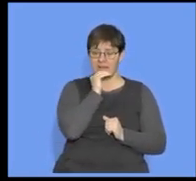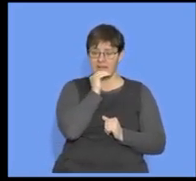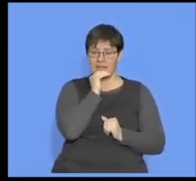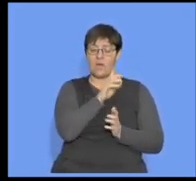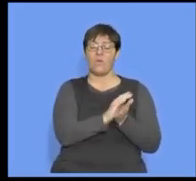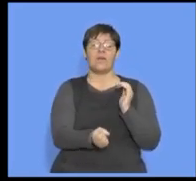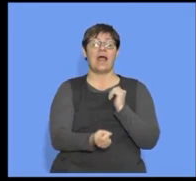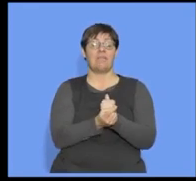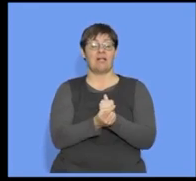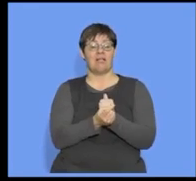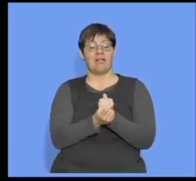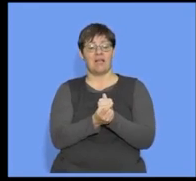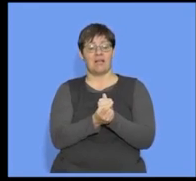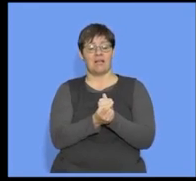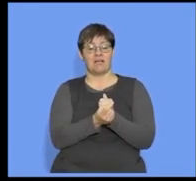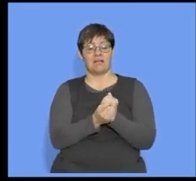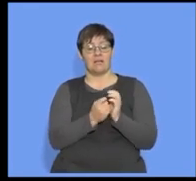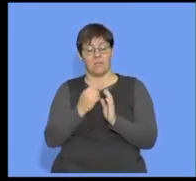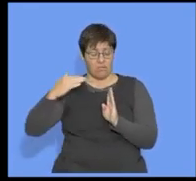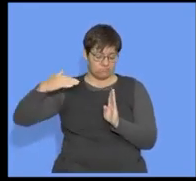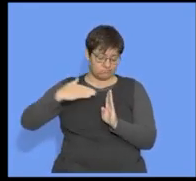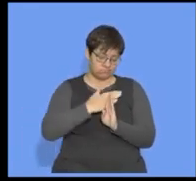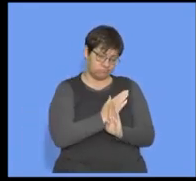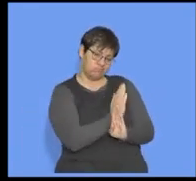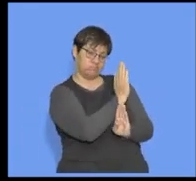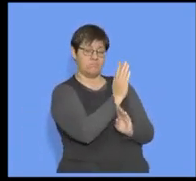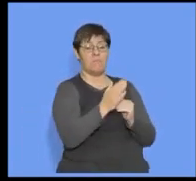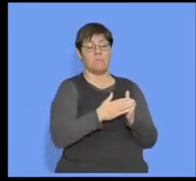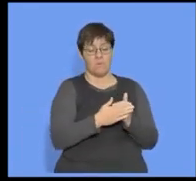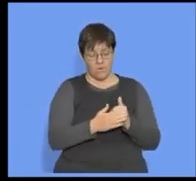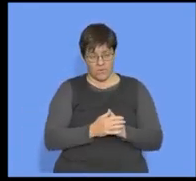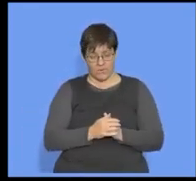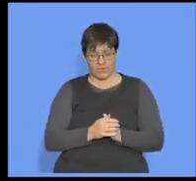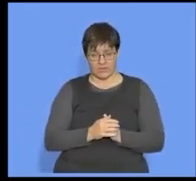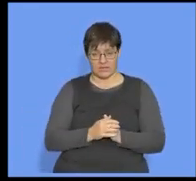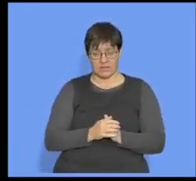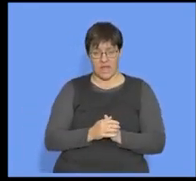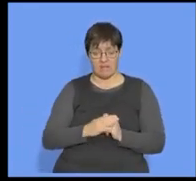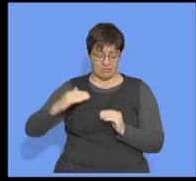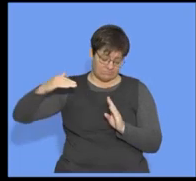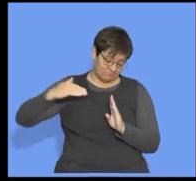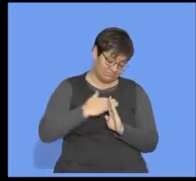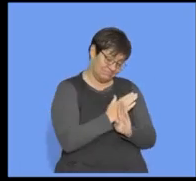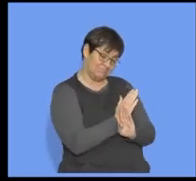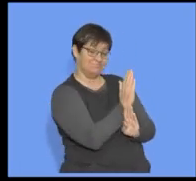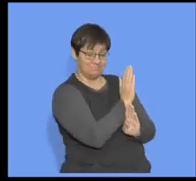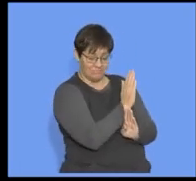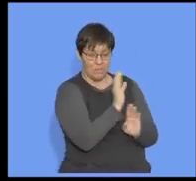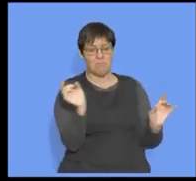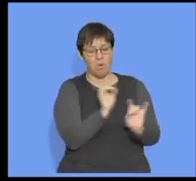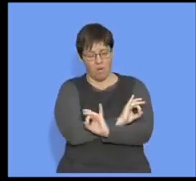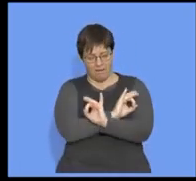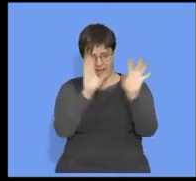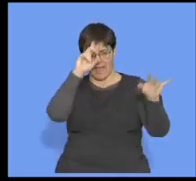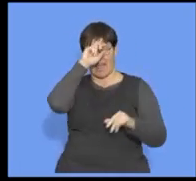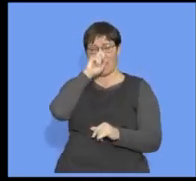That will cause light rays to bend more. So if the light rays are